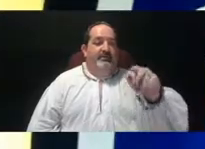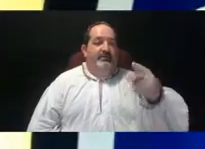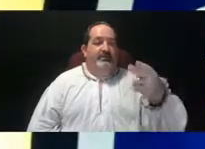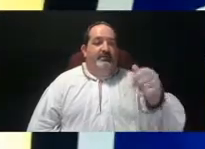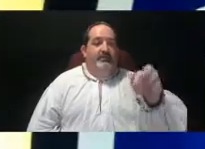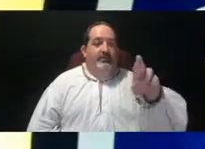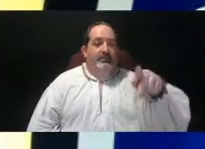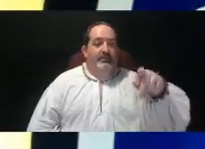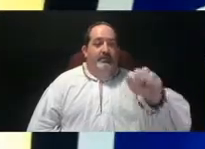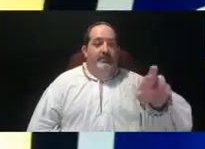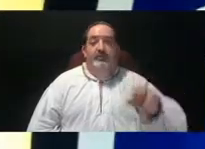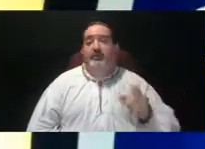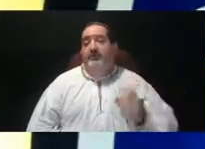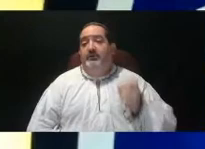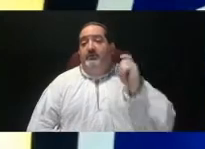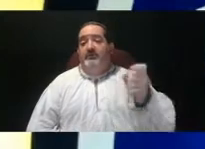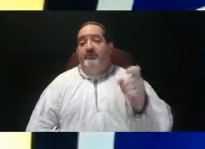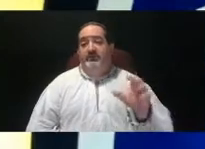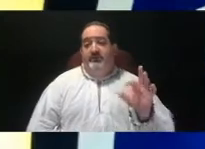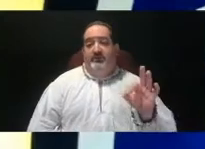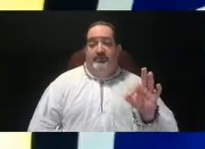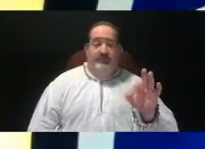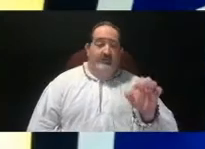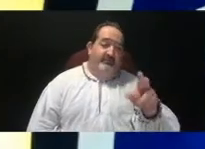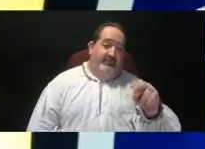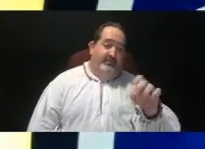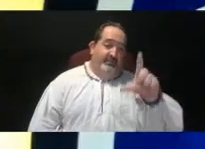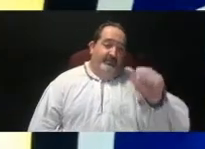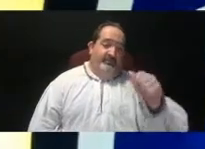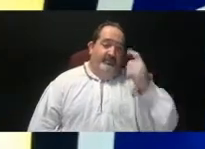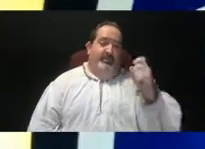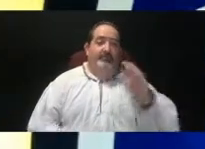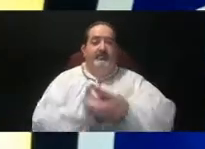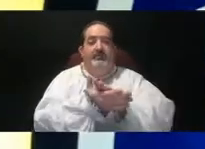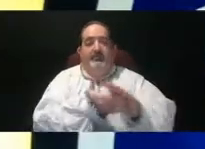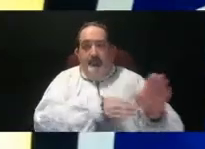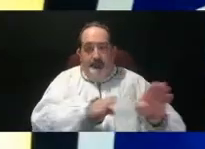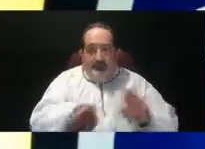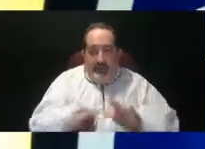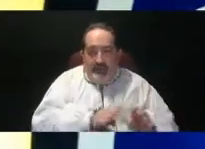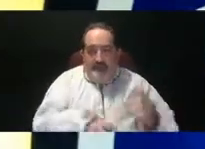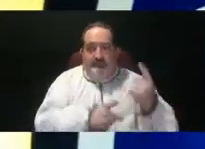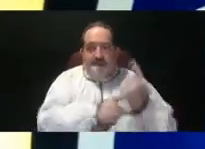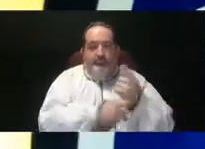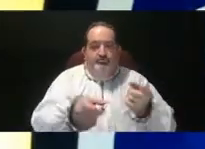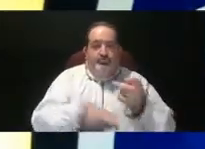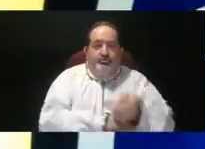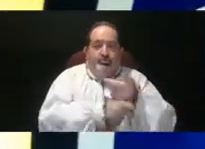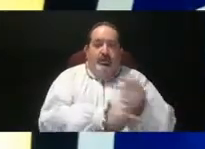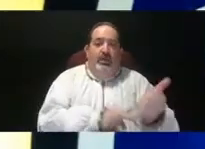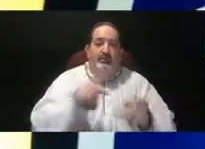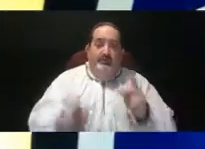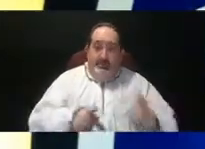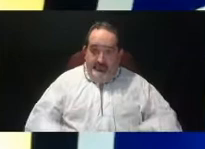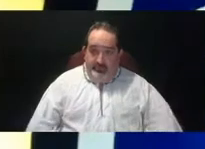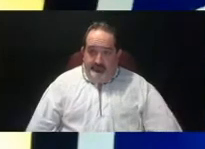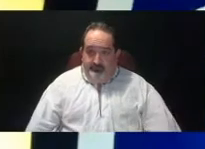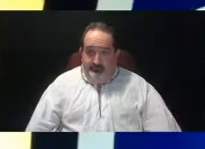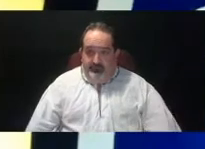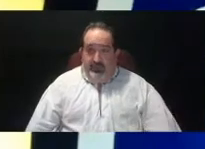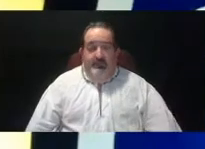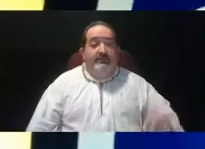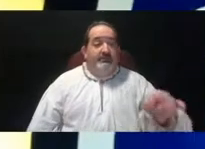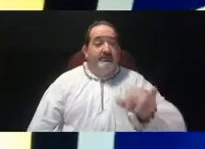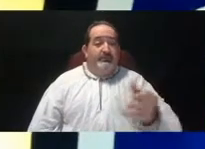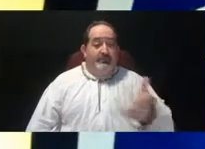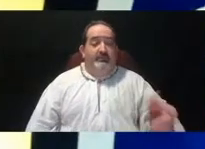So I could give this award to Fenella strictly on her courteous behavior and how she treats others. She is those things,